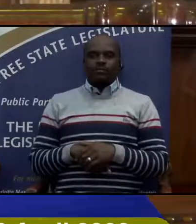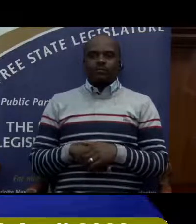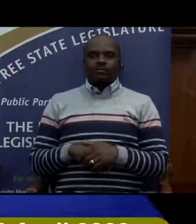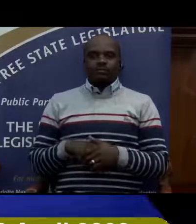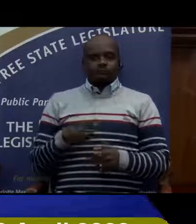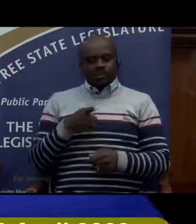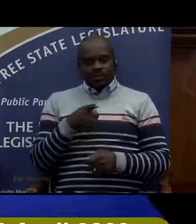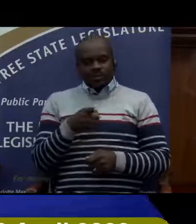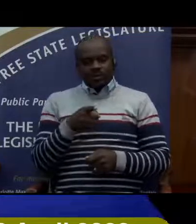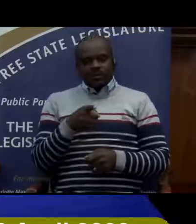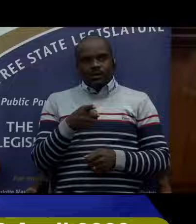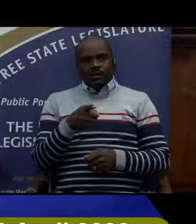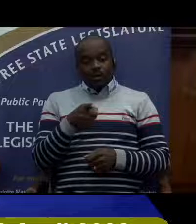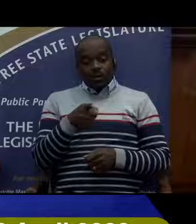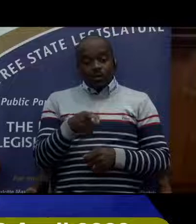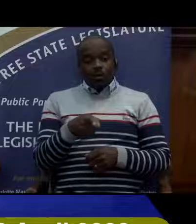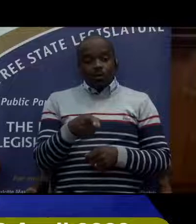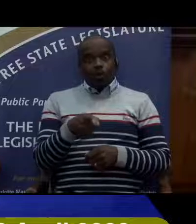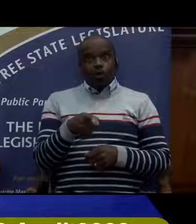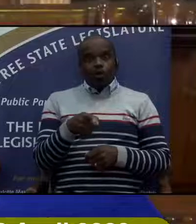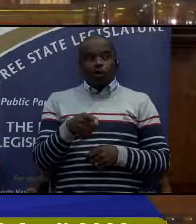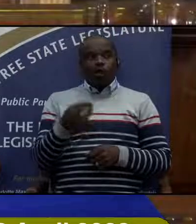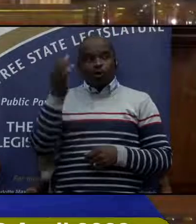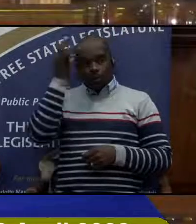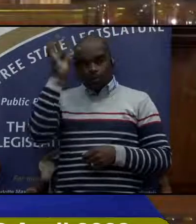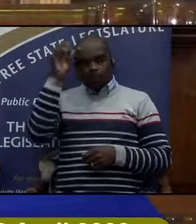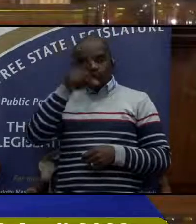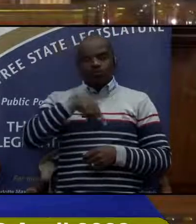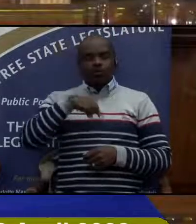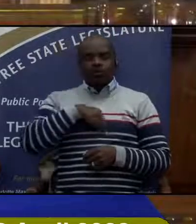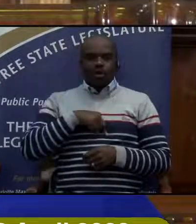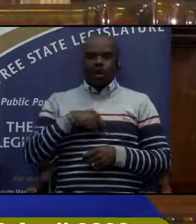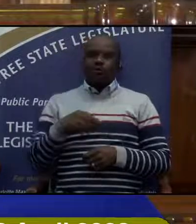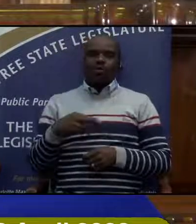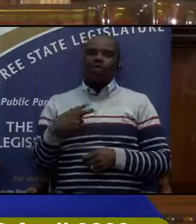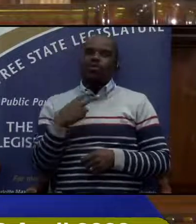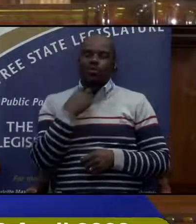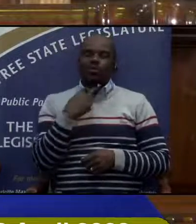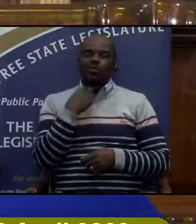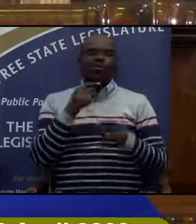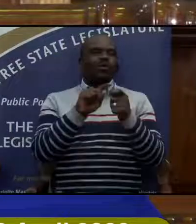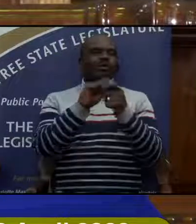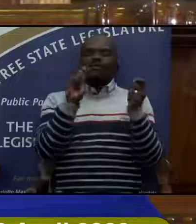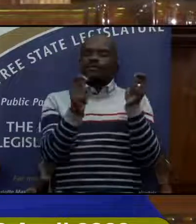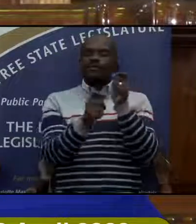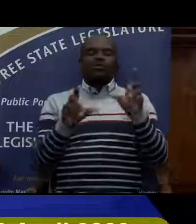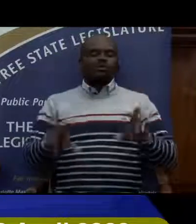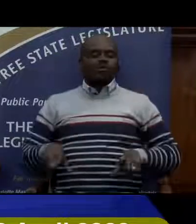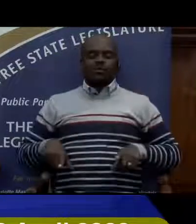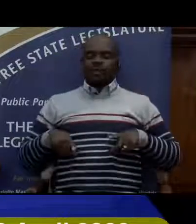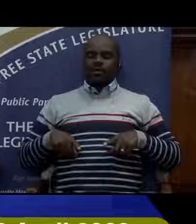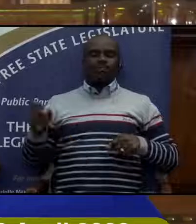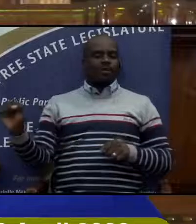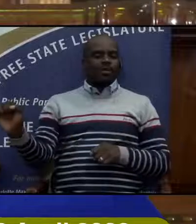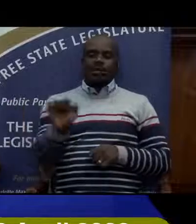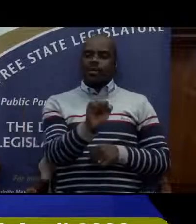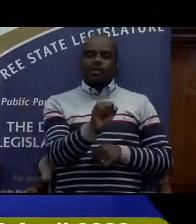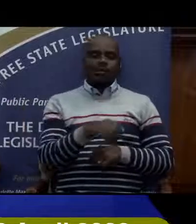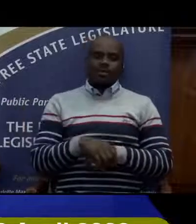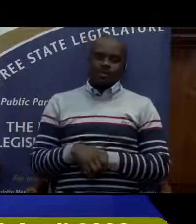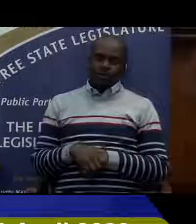transform into an effective governing party, and as an organization that is suffering from a